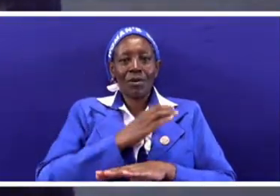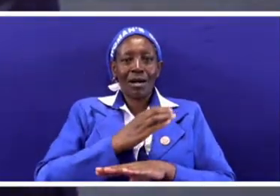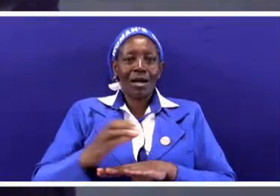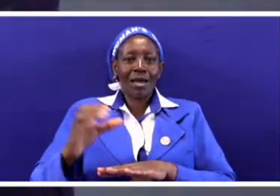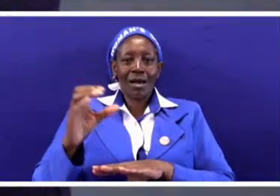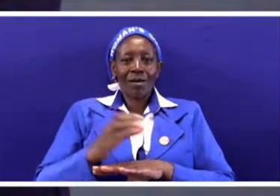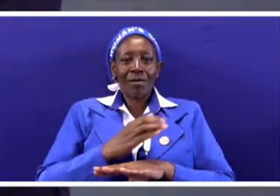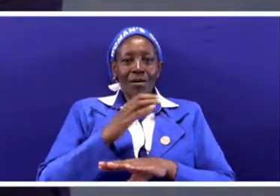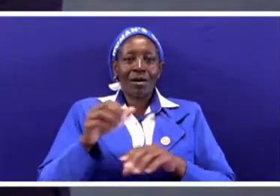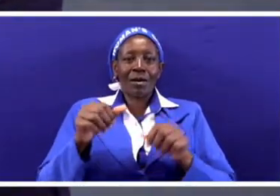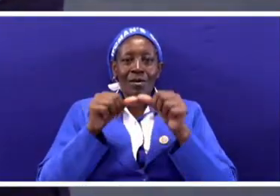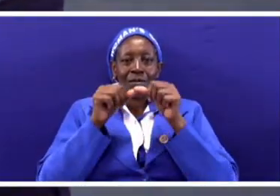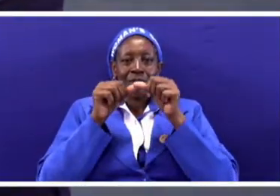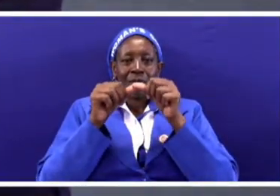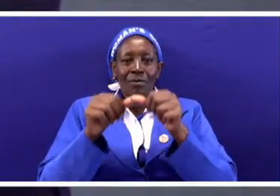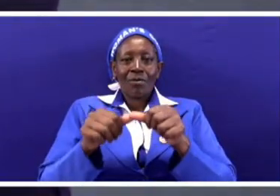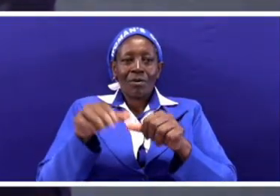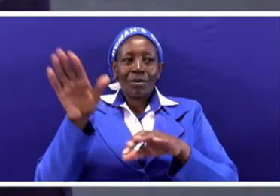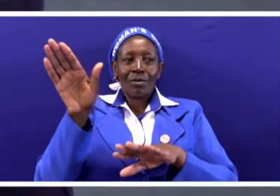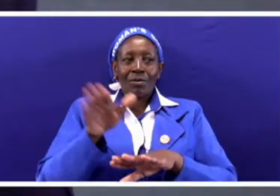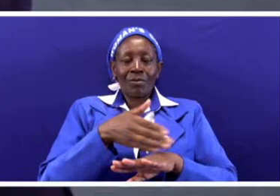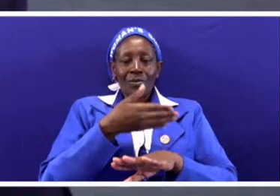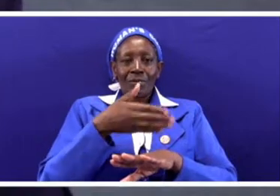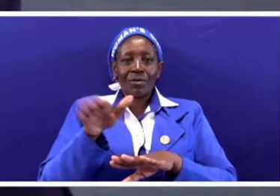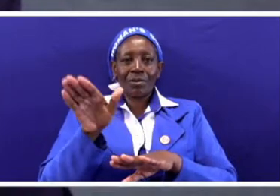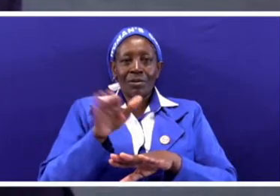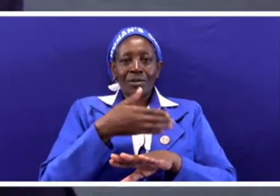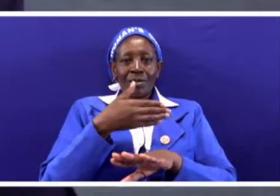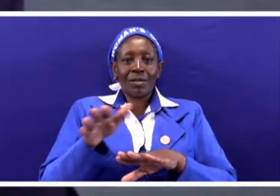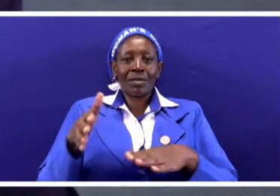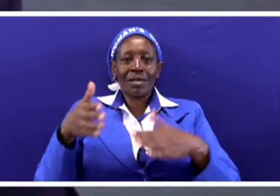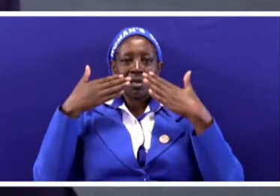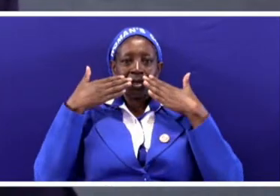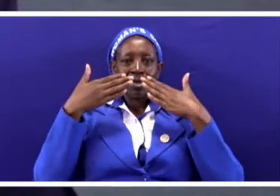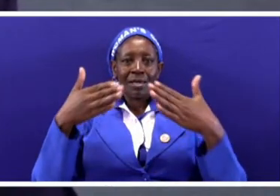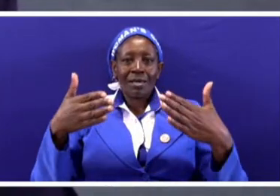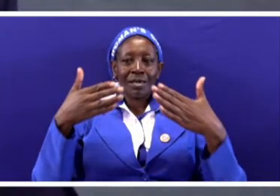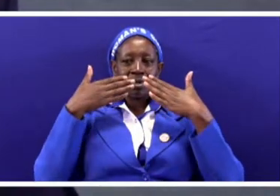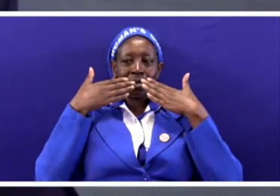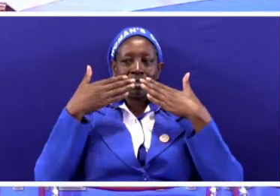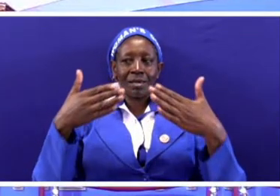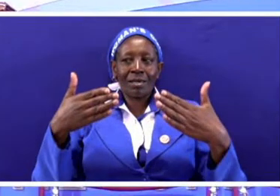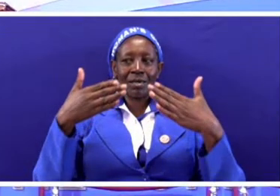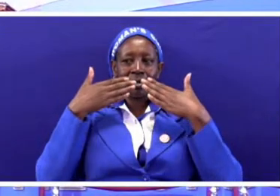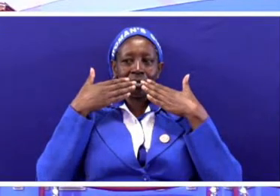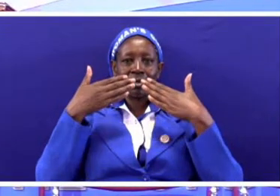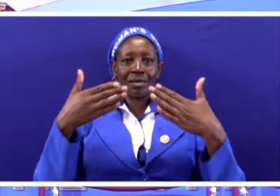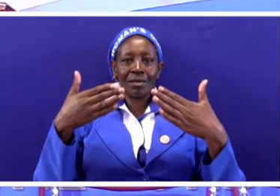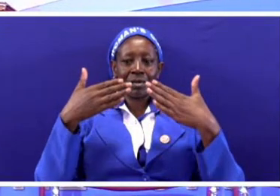we will just come right away. Thank you. Praise team, where are you?